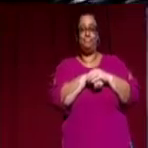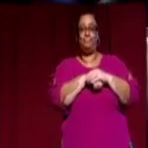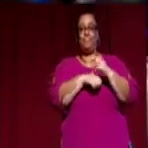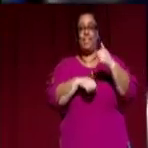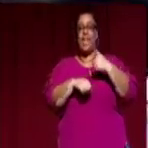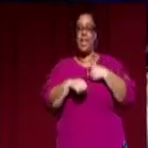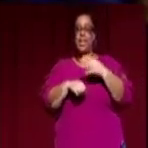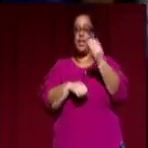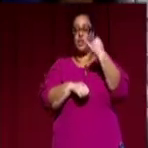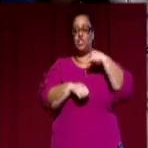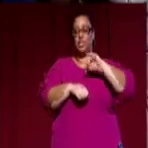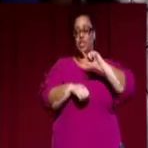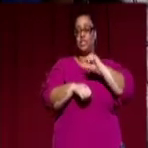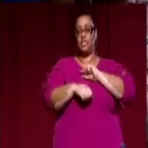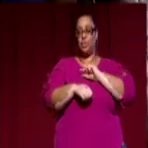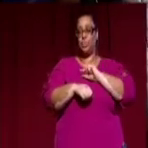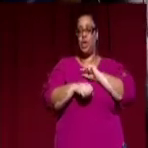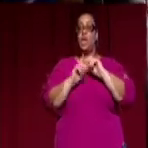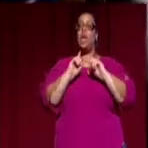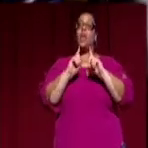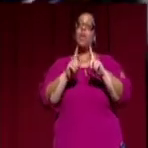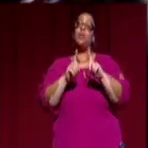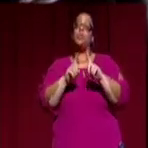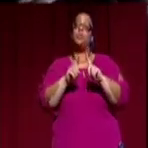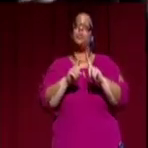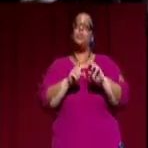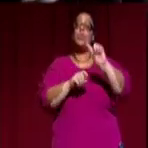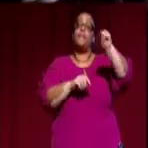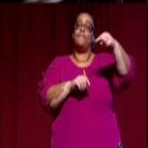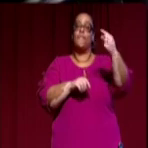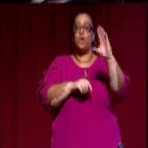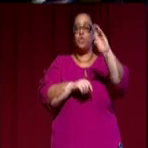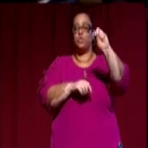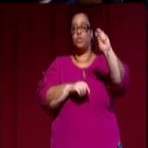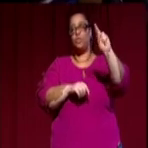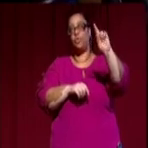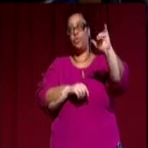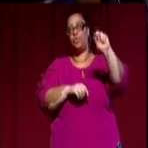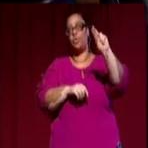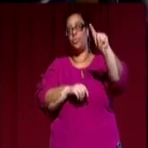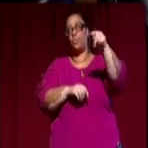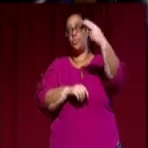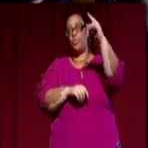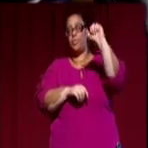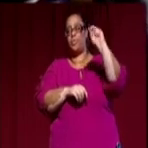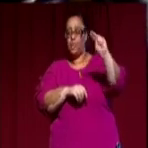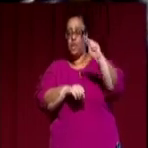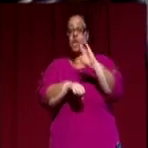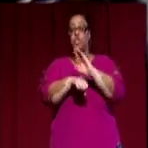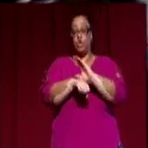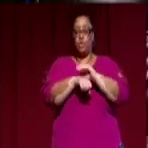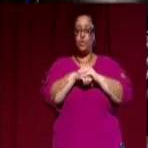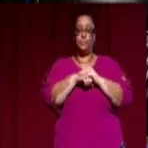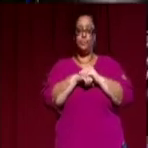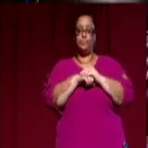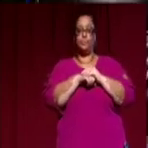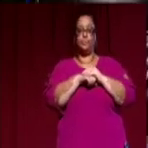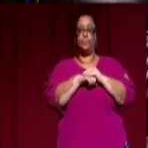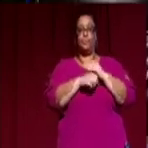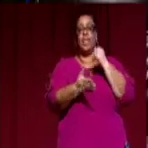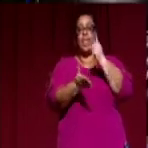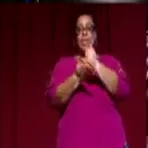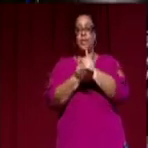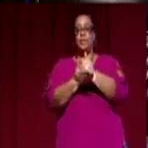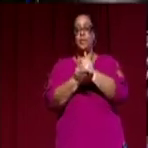I am Janice Gilmore. I attend First Corinthian Missionary Baptist Church, where Pastor Angela Spivey is my pastor. Hey.